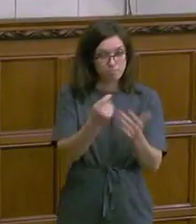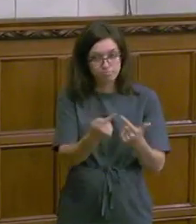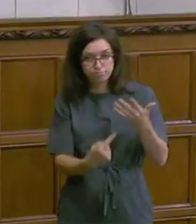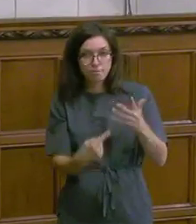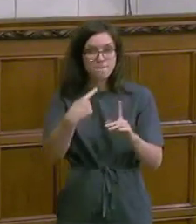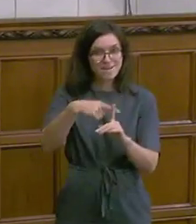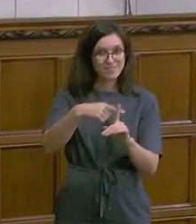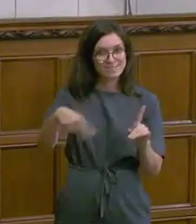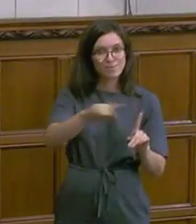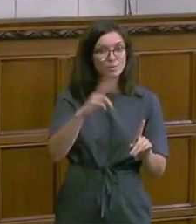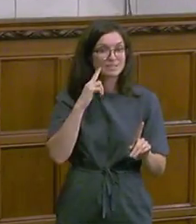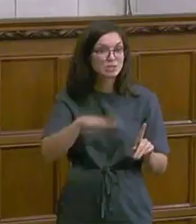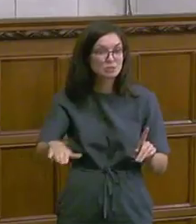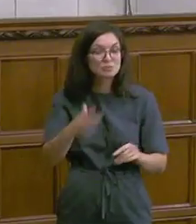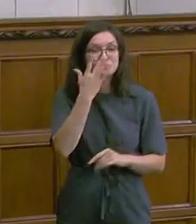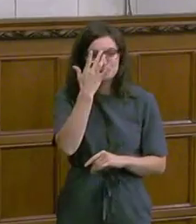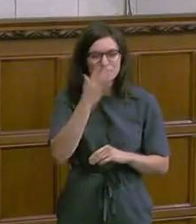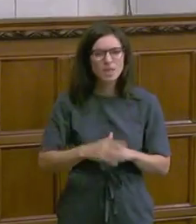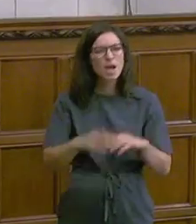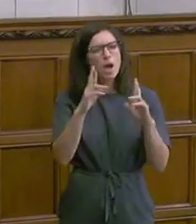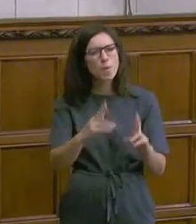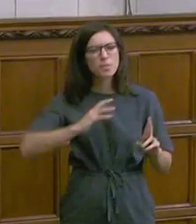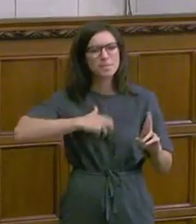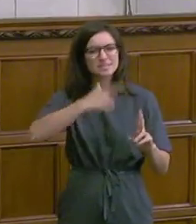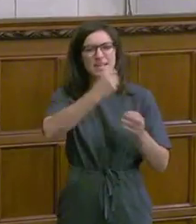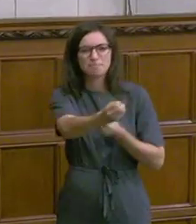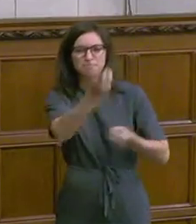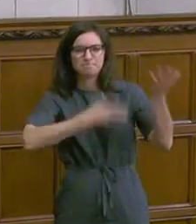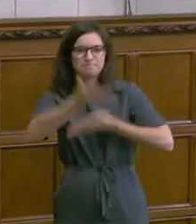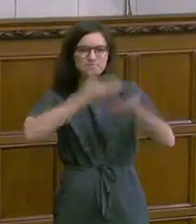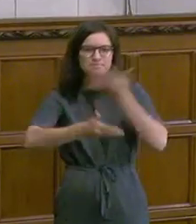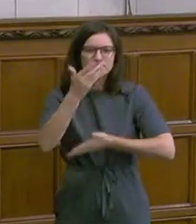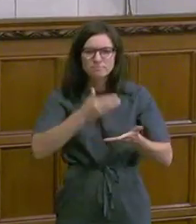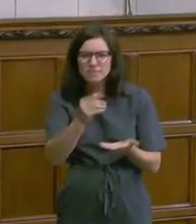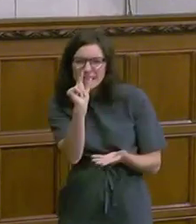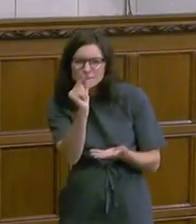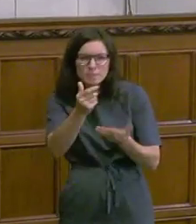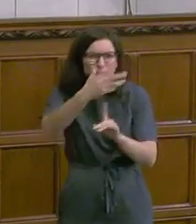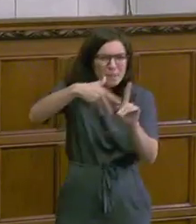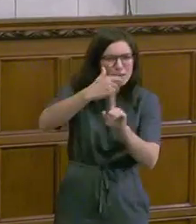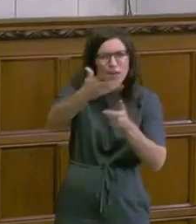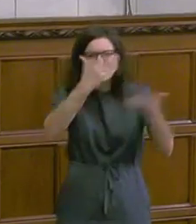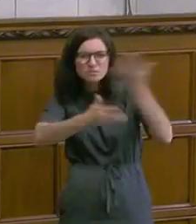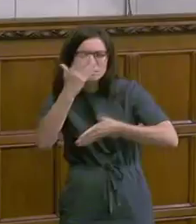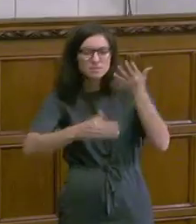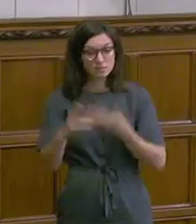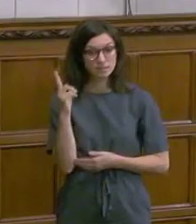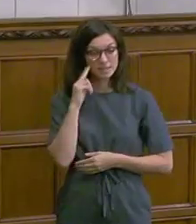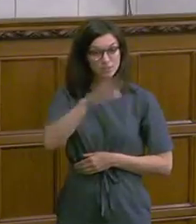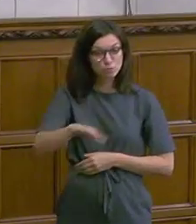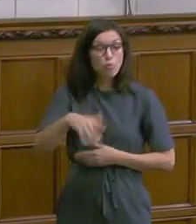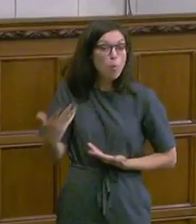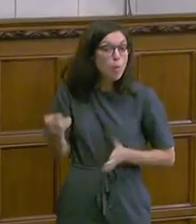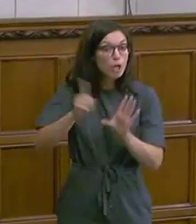of the time. I would also hope that the Minister can tell us a little bit about what's happening to ensure that deaf children or deaf